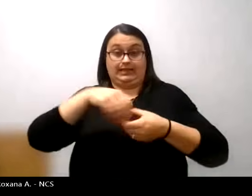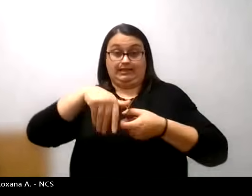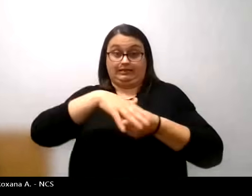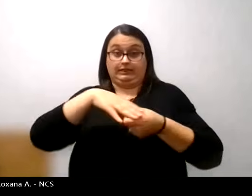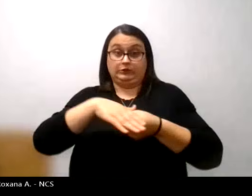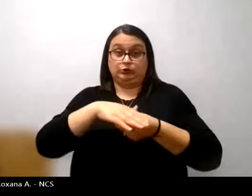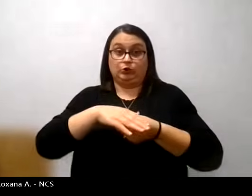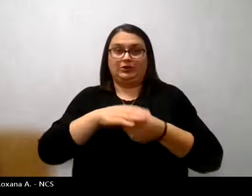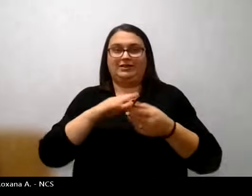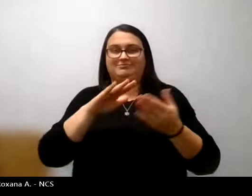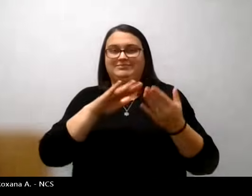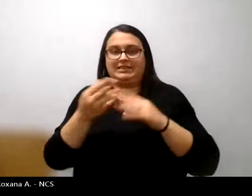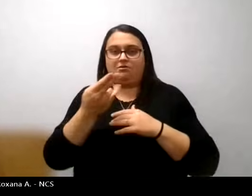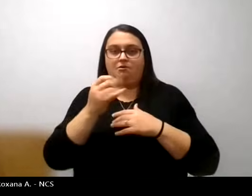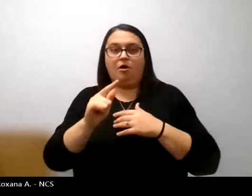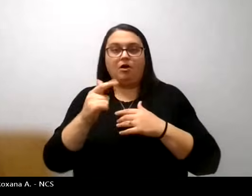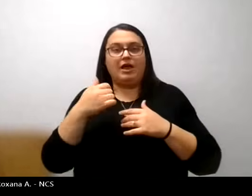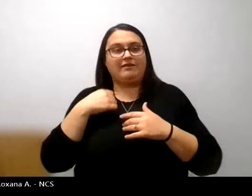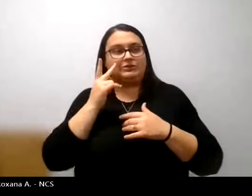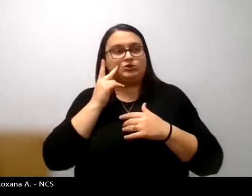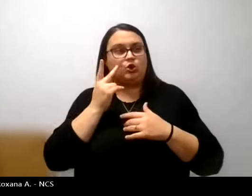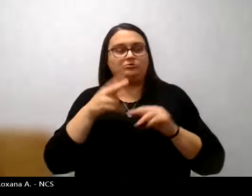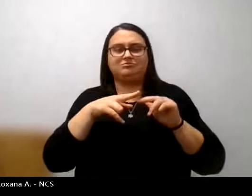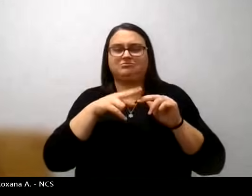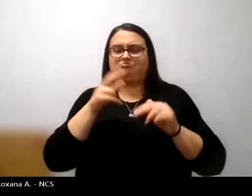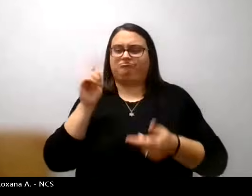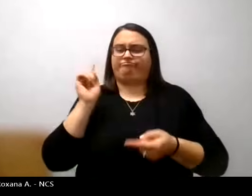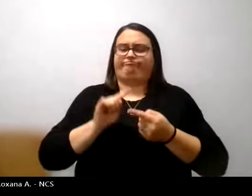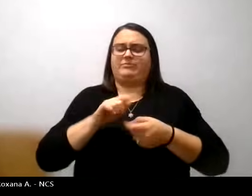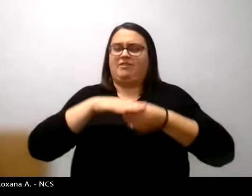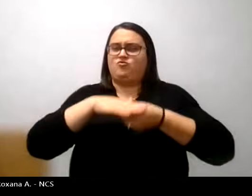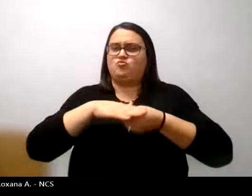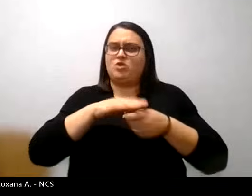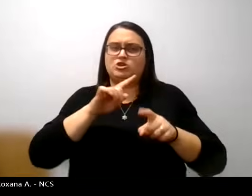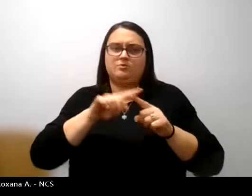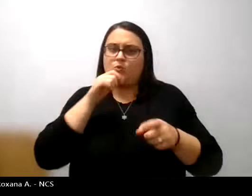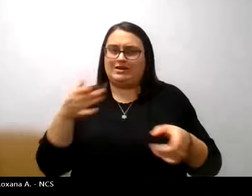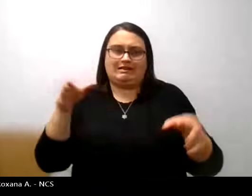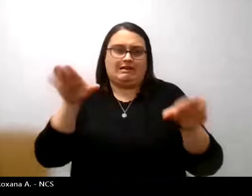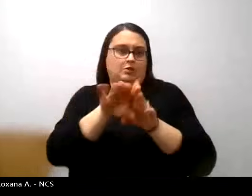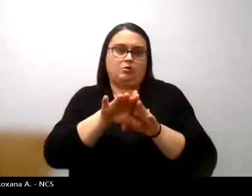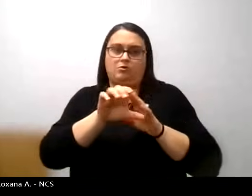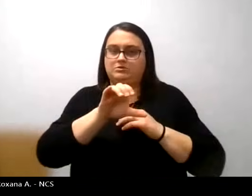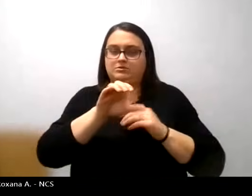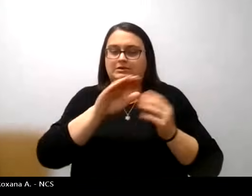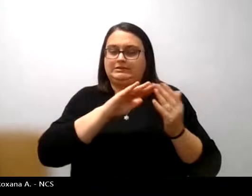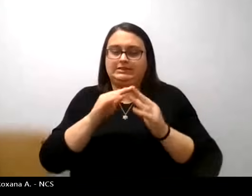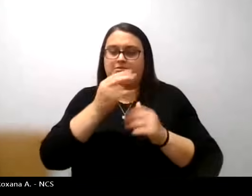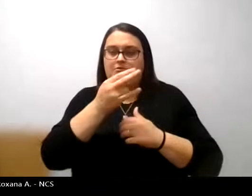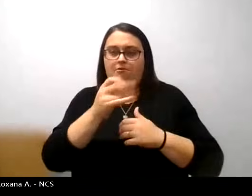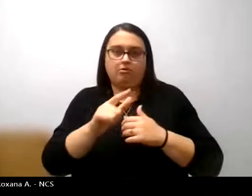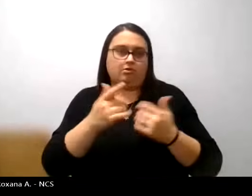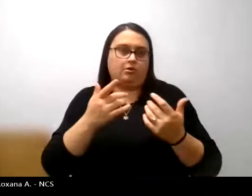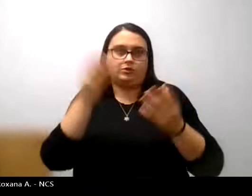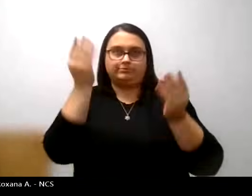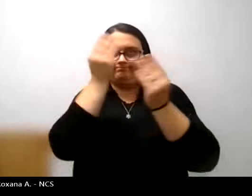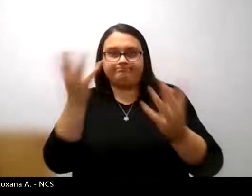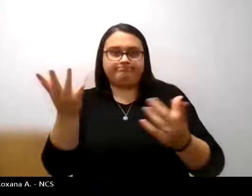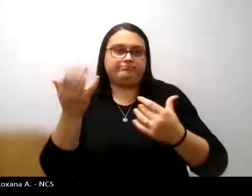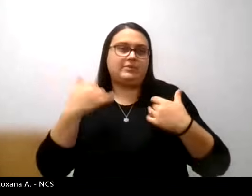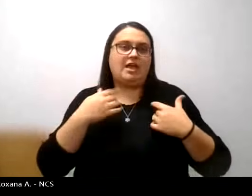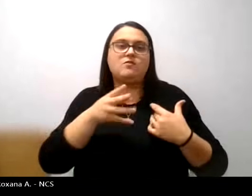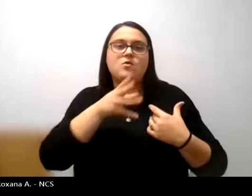City Hall, has seen a little bit of a decrease in pressure, but we did not close City Hall. We're just alerting people about the boil